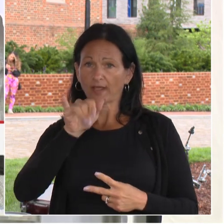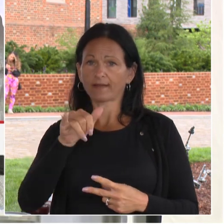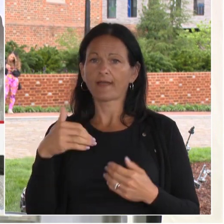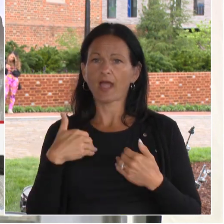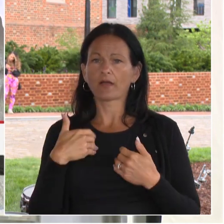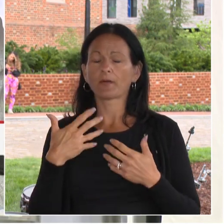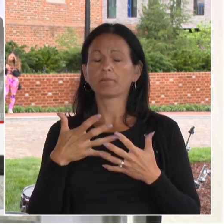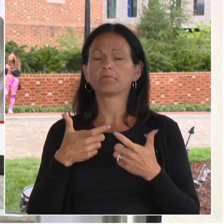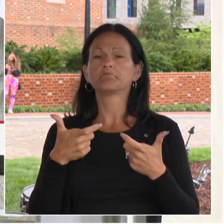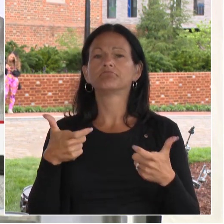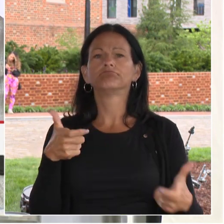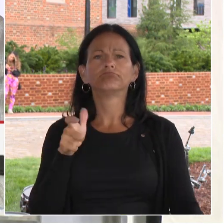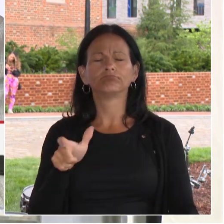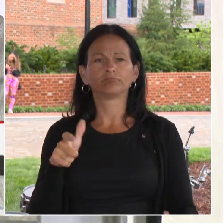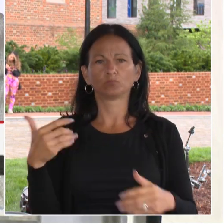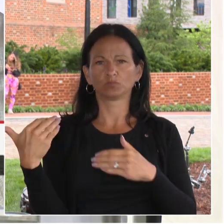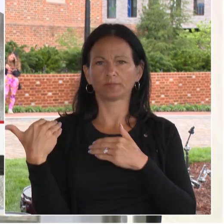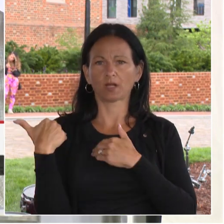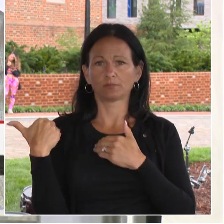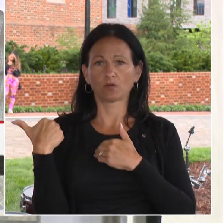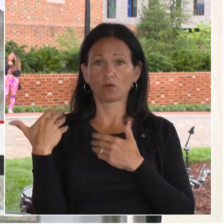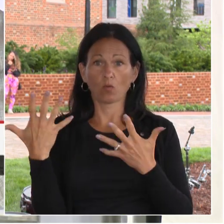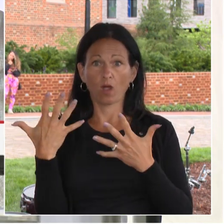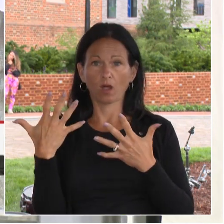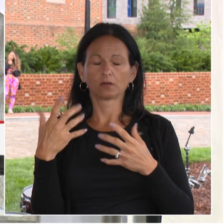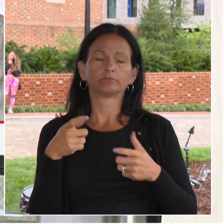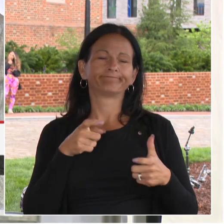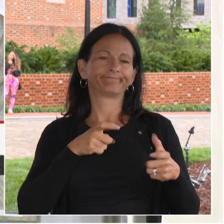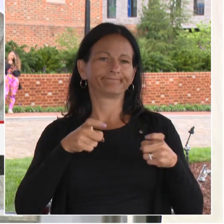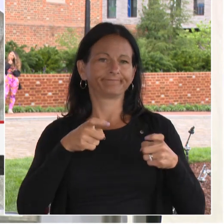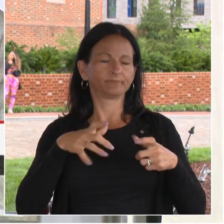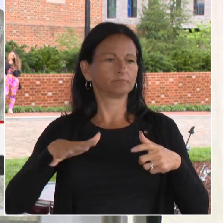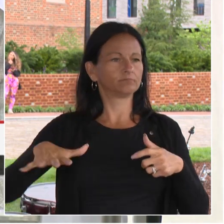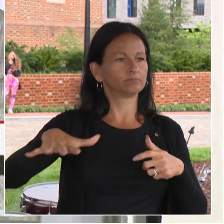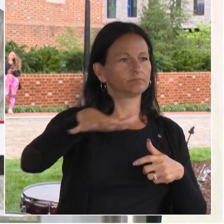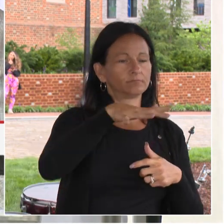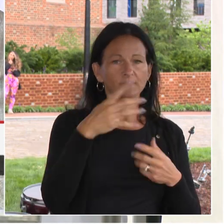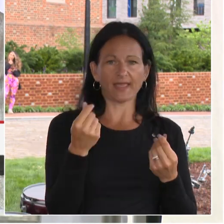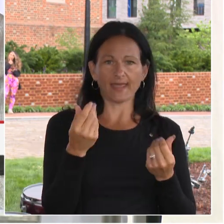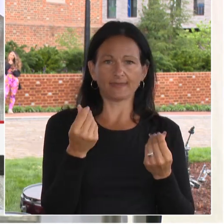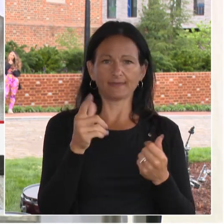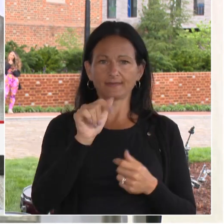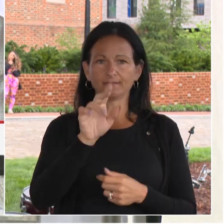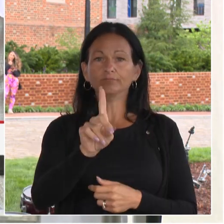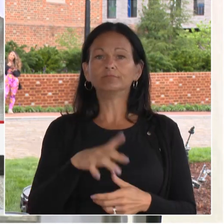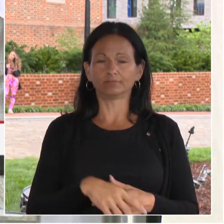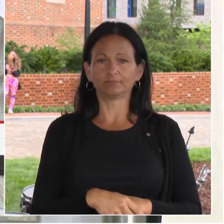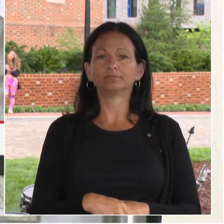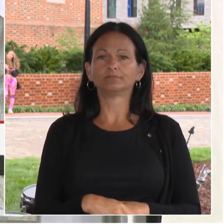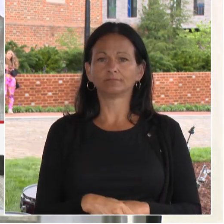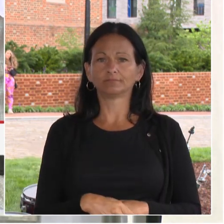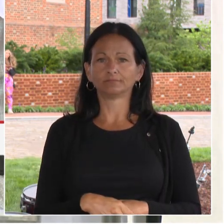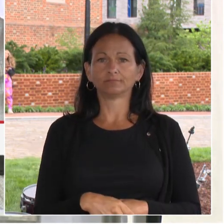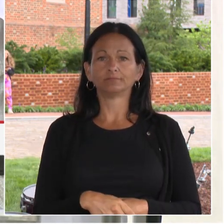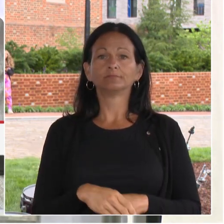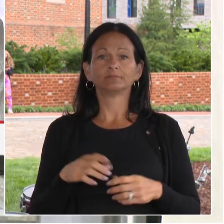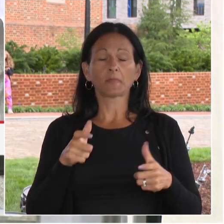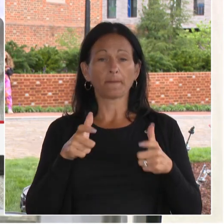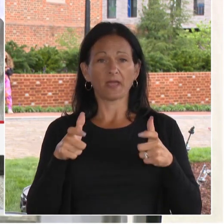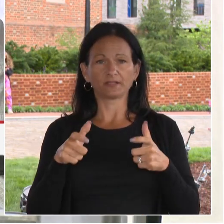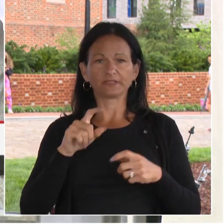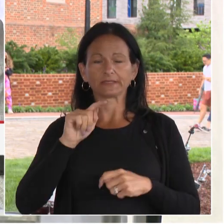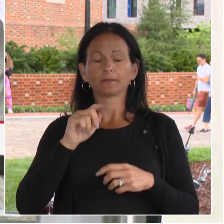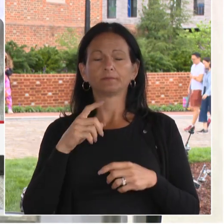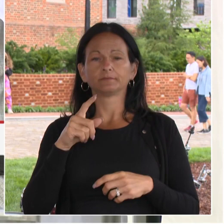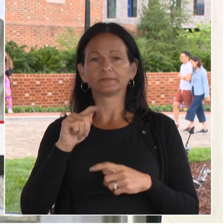this environment and managing us. Really, let's be honest. Our journey at Roadside started